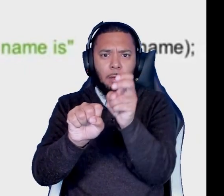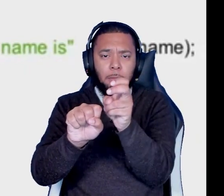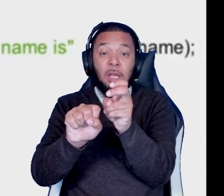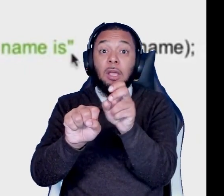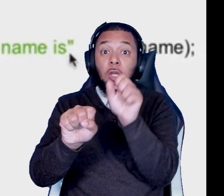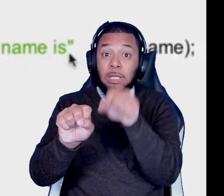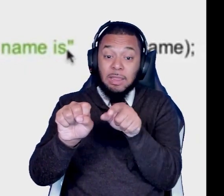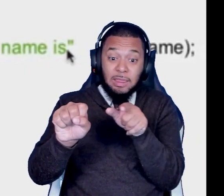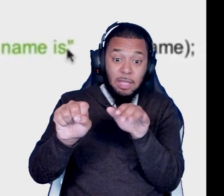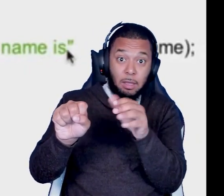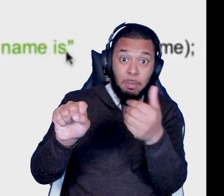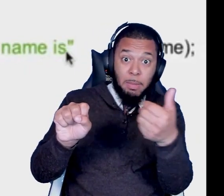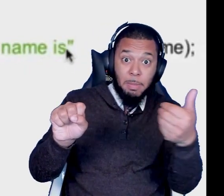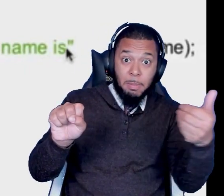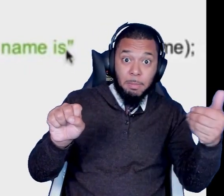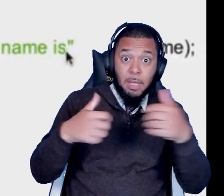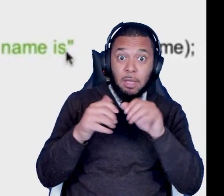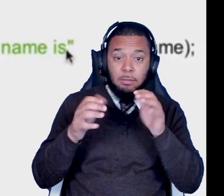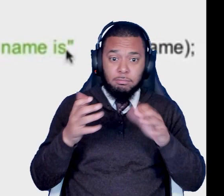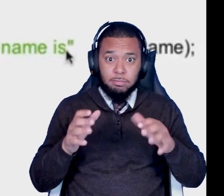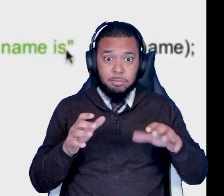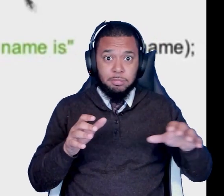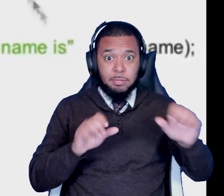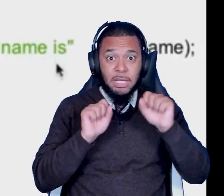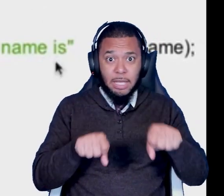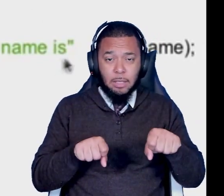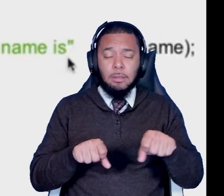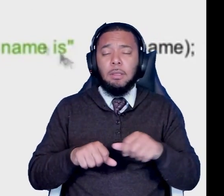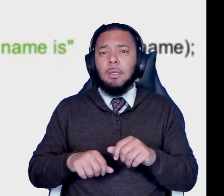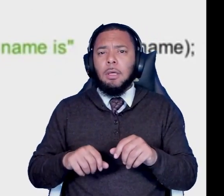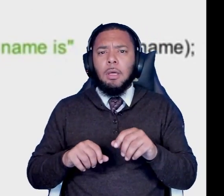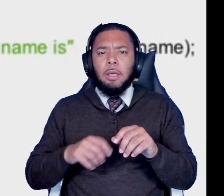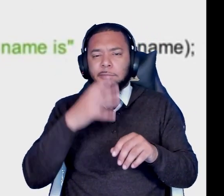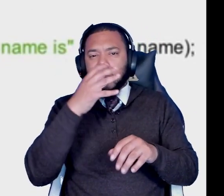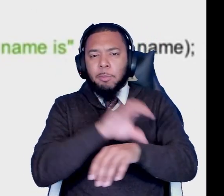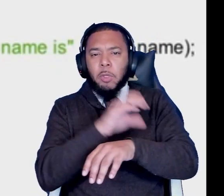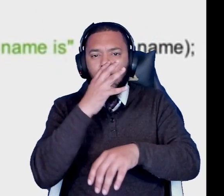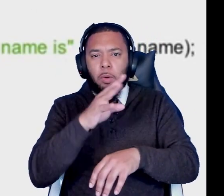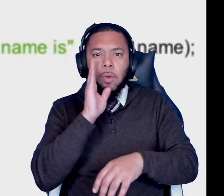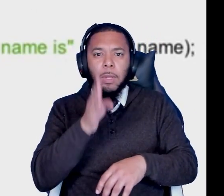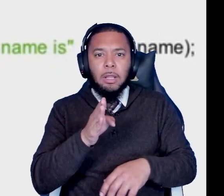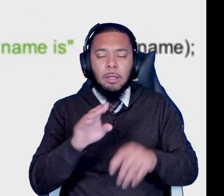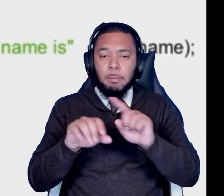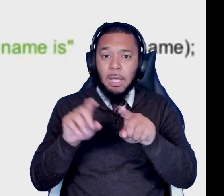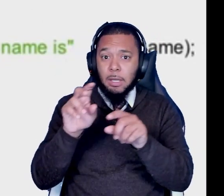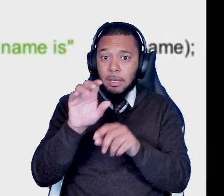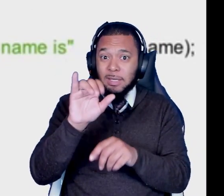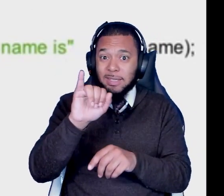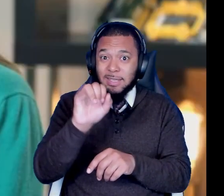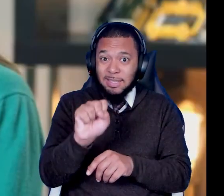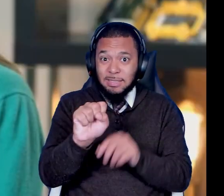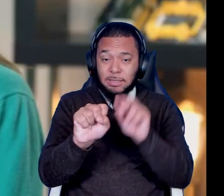all of those. But if I don't put any space after that S in is,